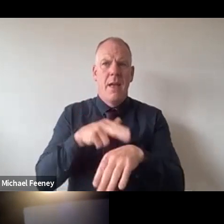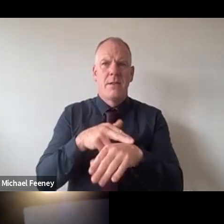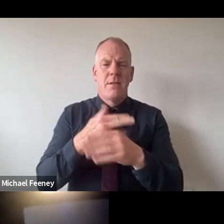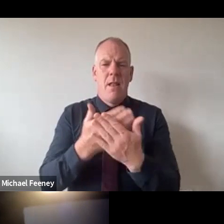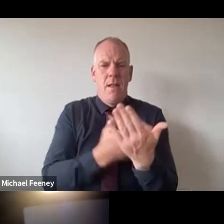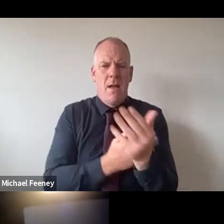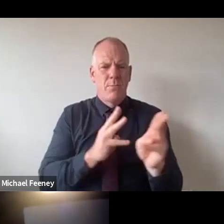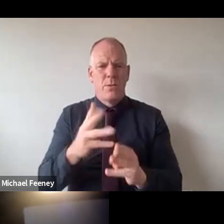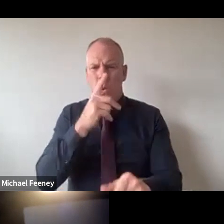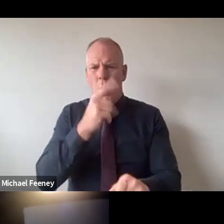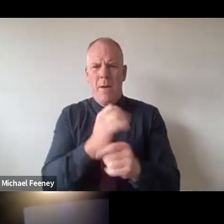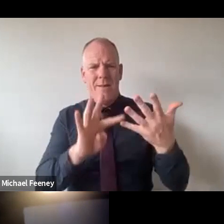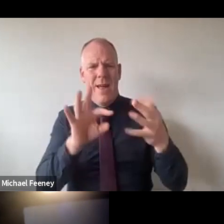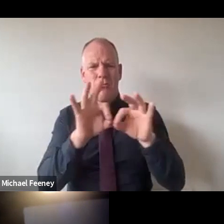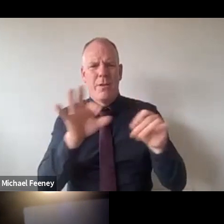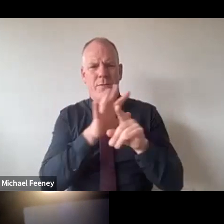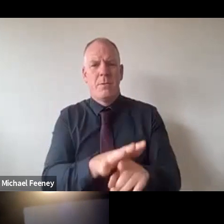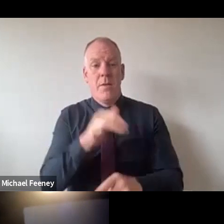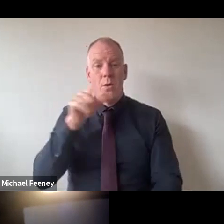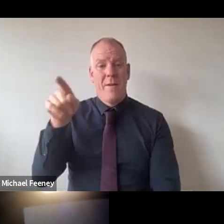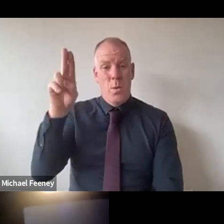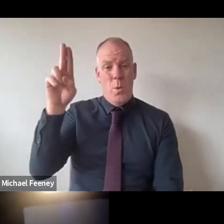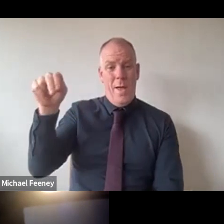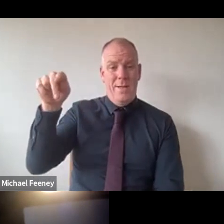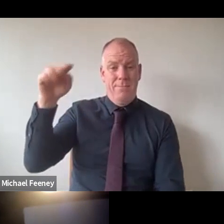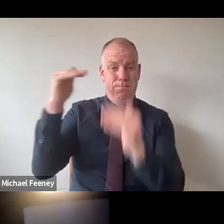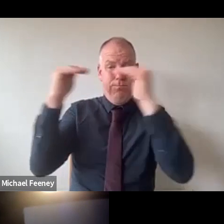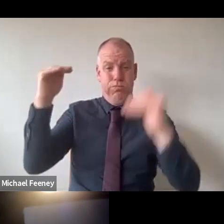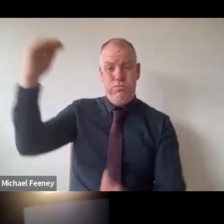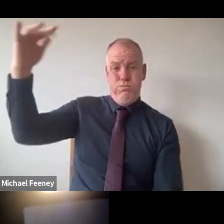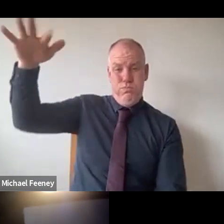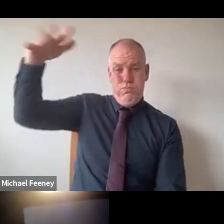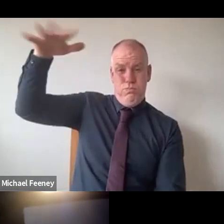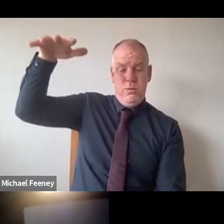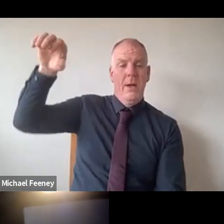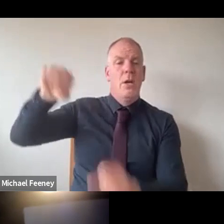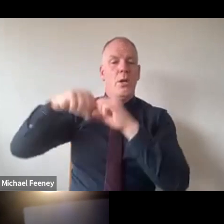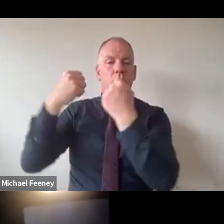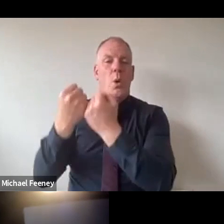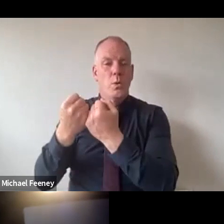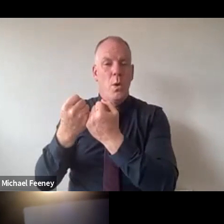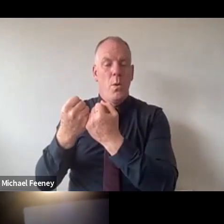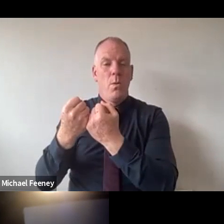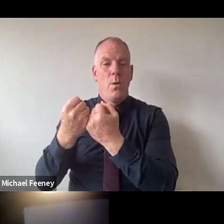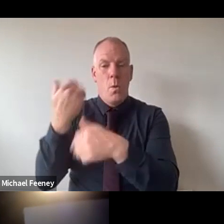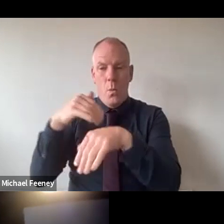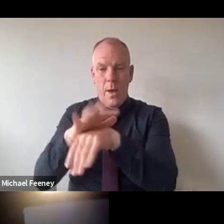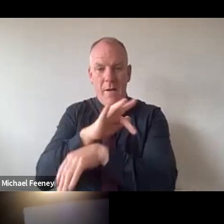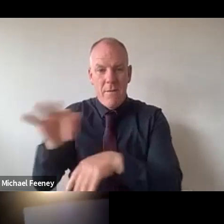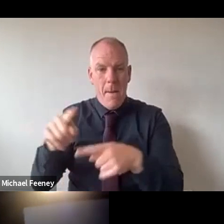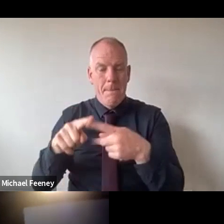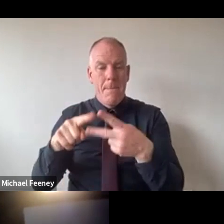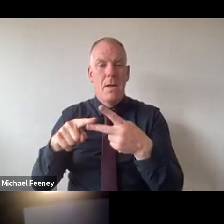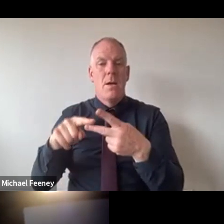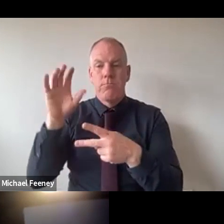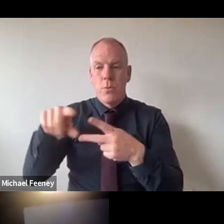grounds? First, we have the UN level, where social origin, property, and birth are included explicitly in